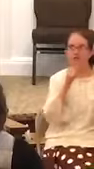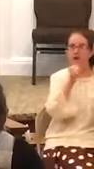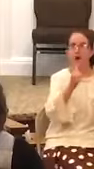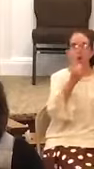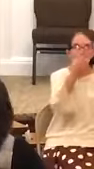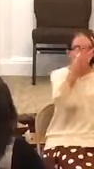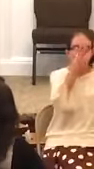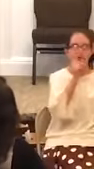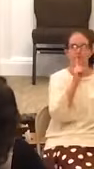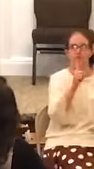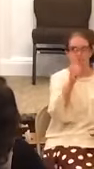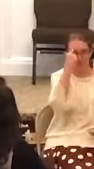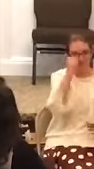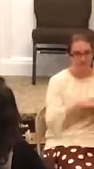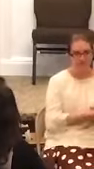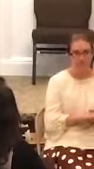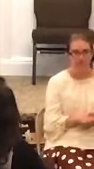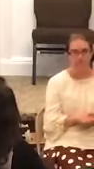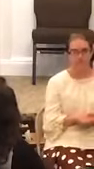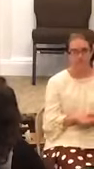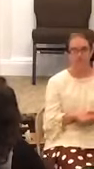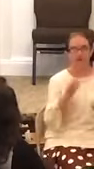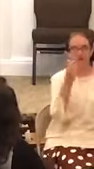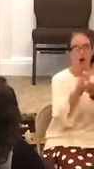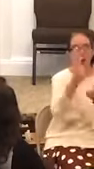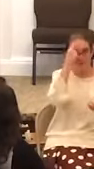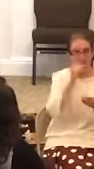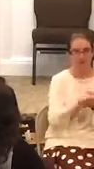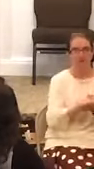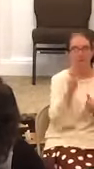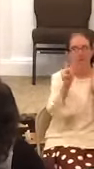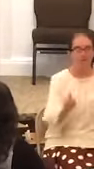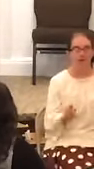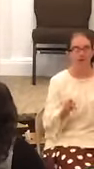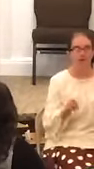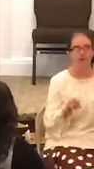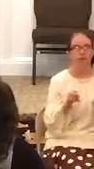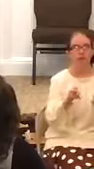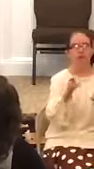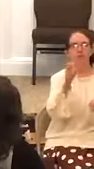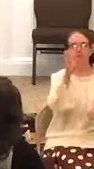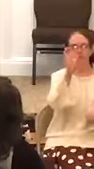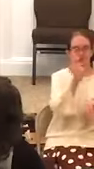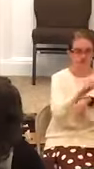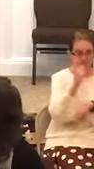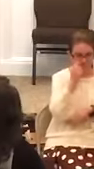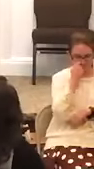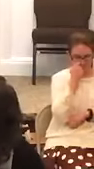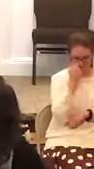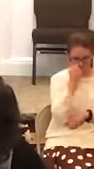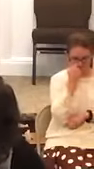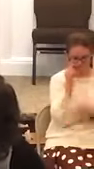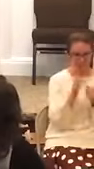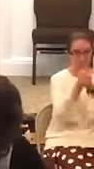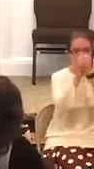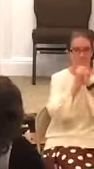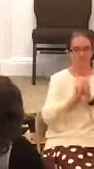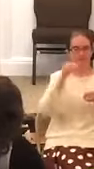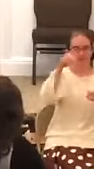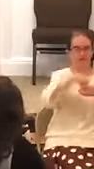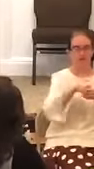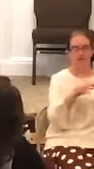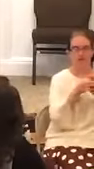gospel. Amen? You believe that? It's hard to believe that there are folks who actually go to church and they worship God and they get involved,